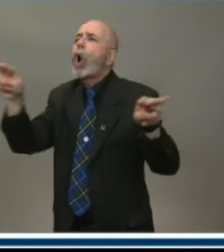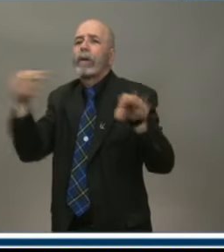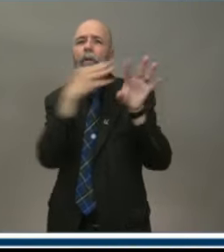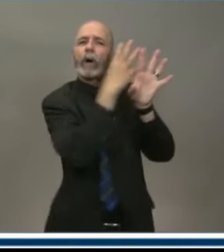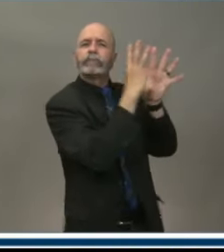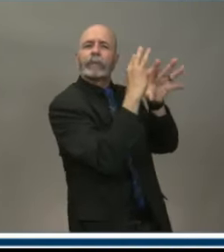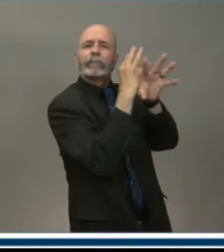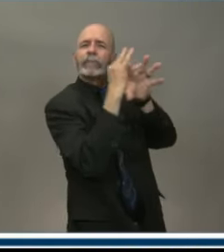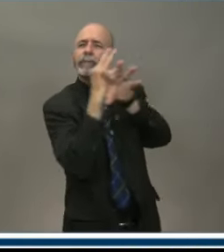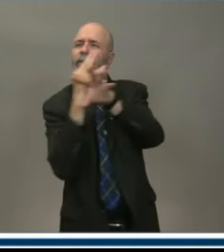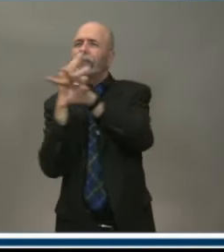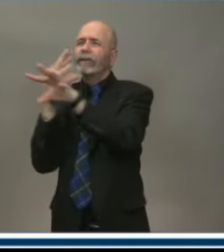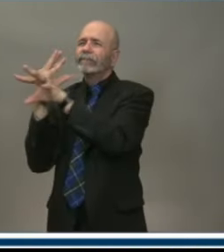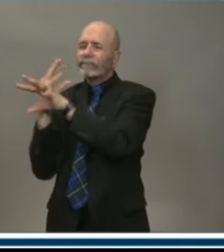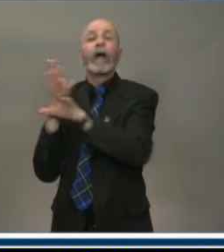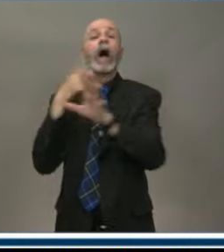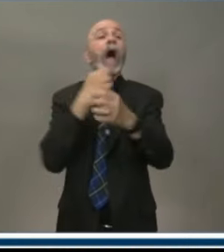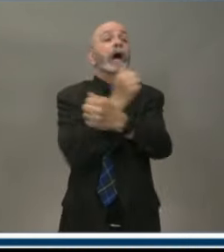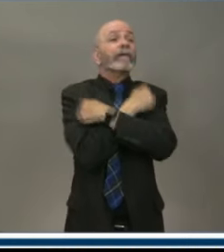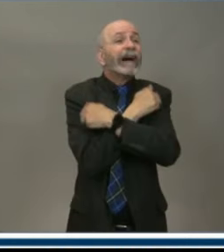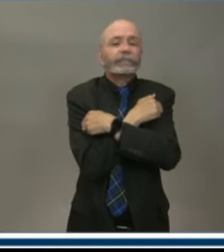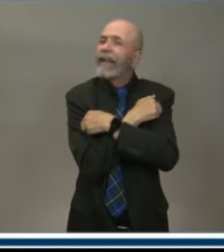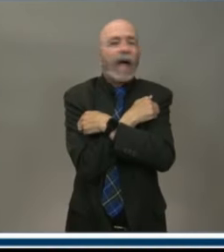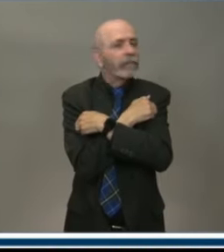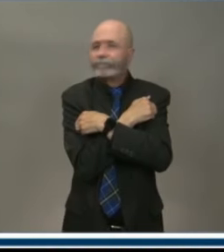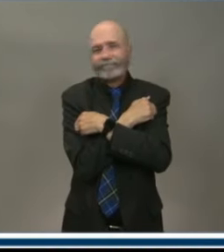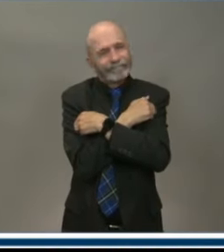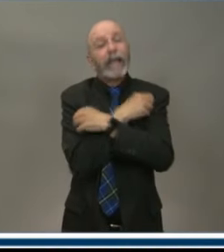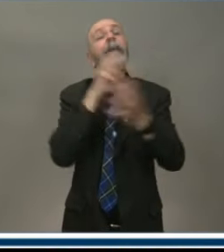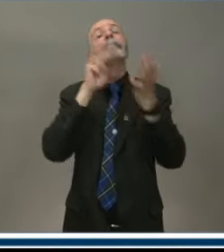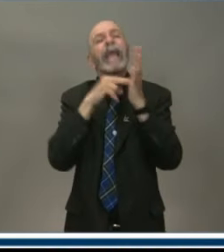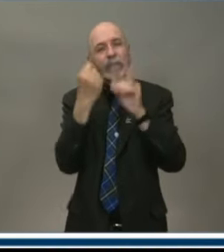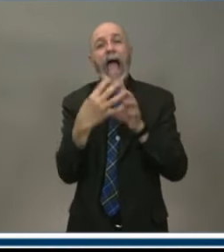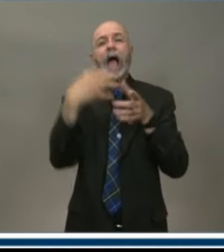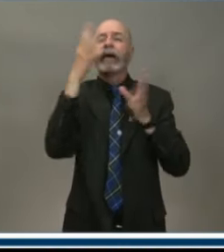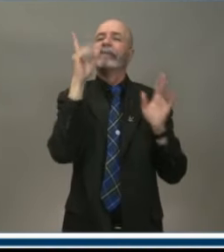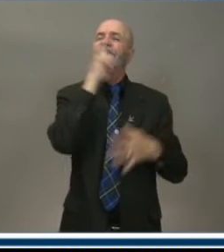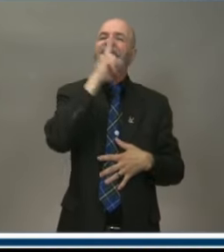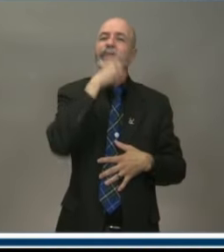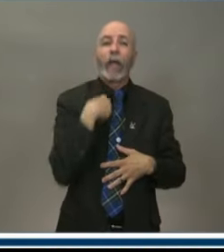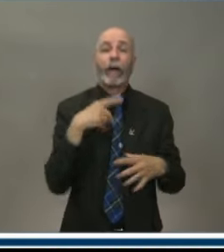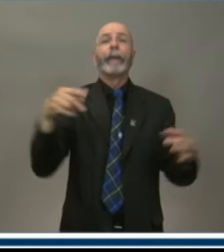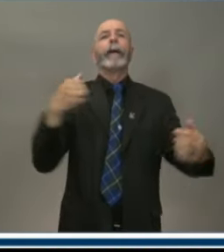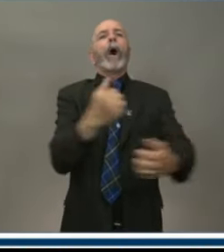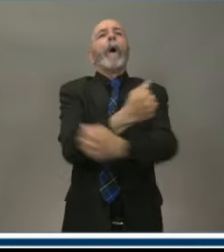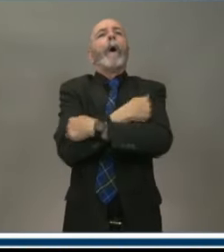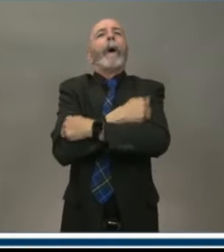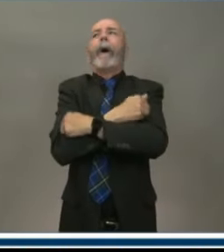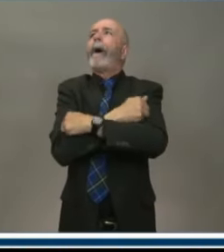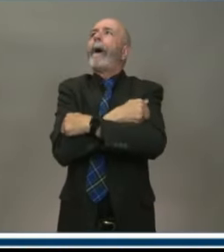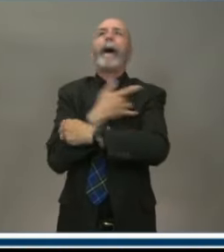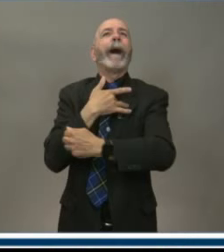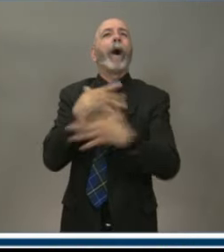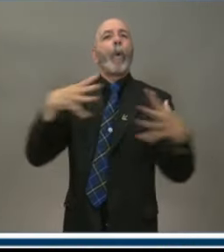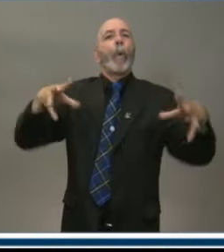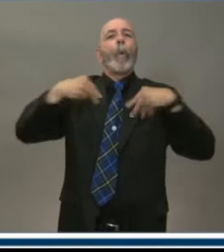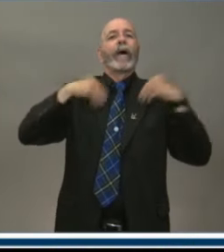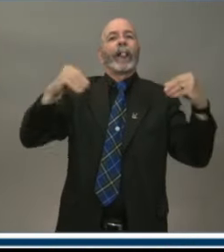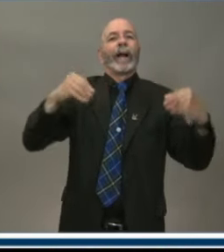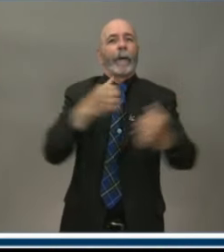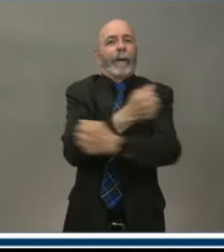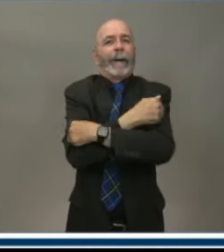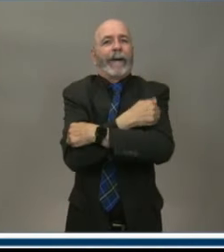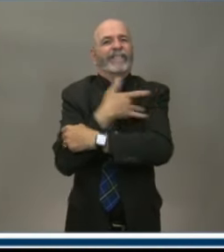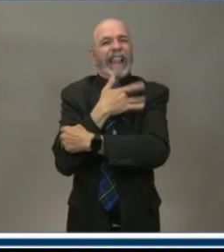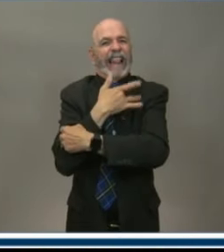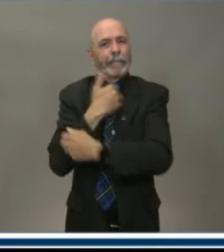physical connection of a hug is not possible. But you will still feel the love and the warmth in this tribute. In Nova